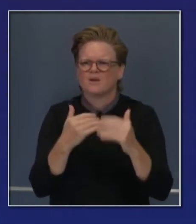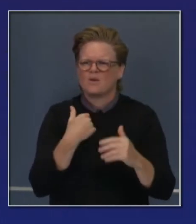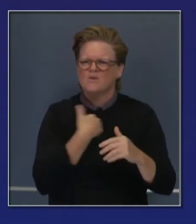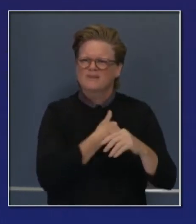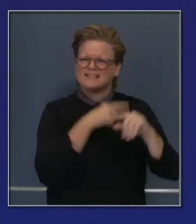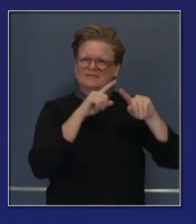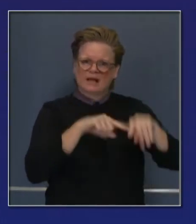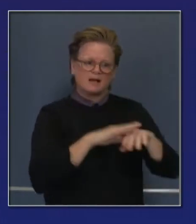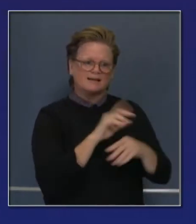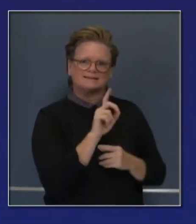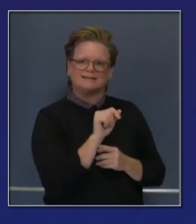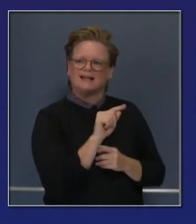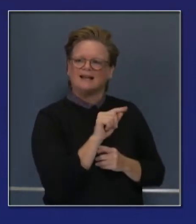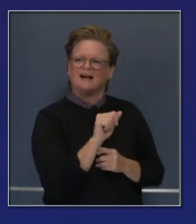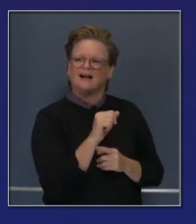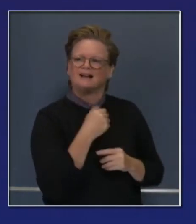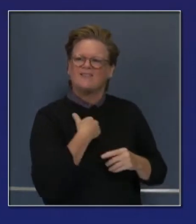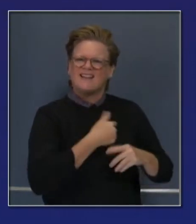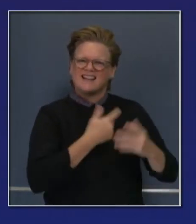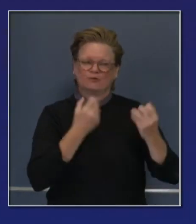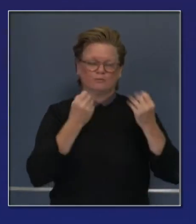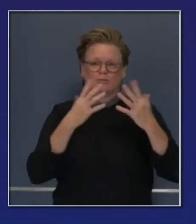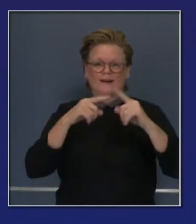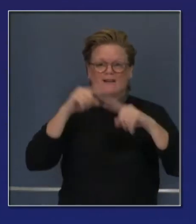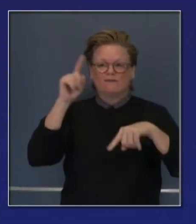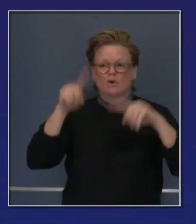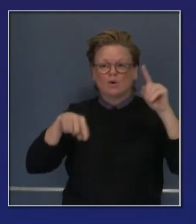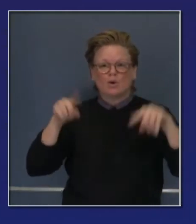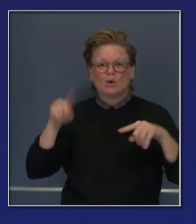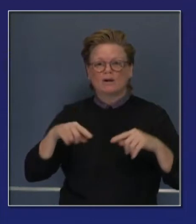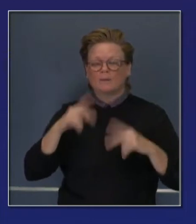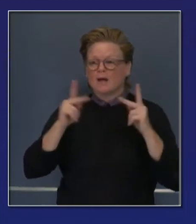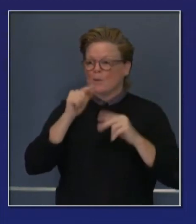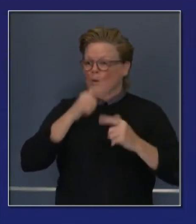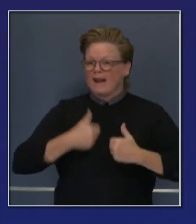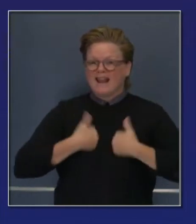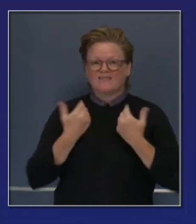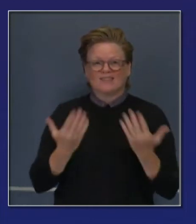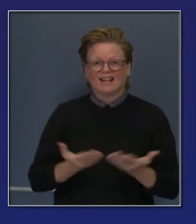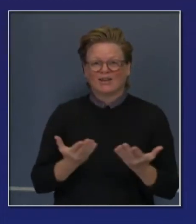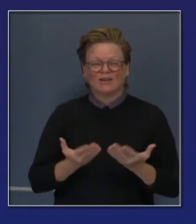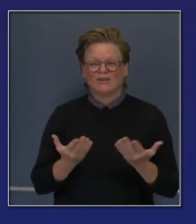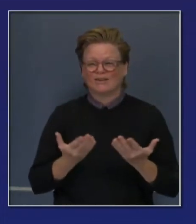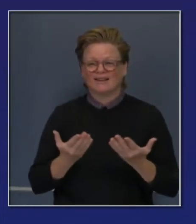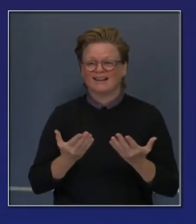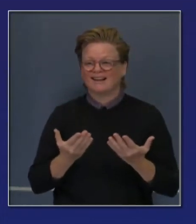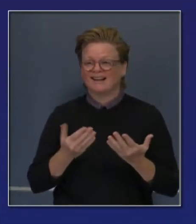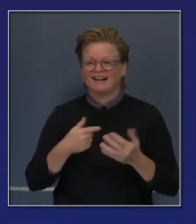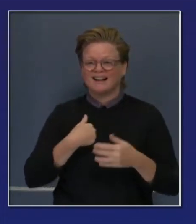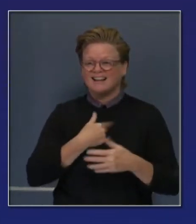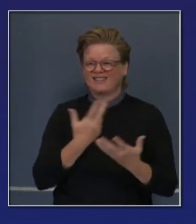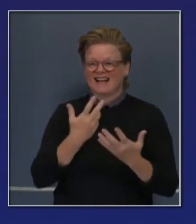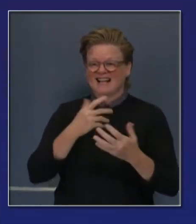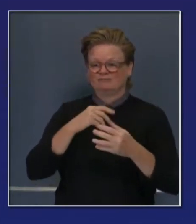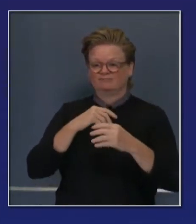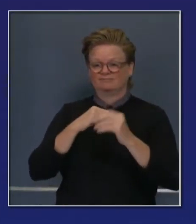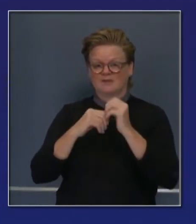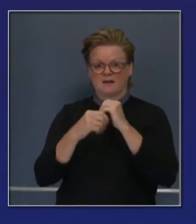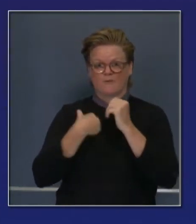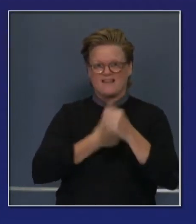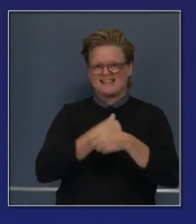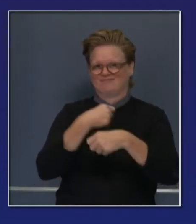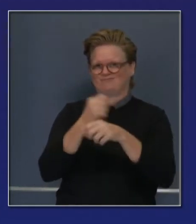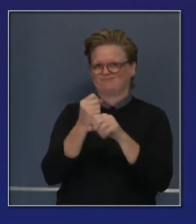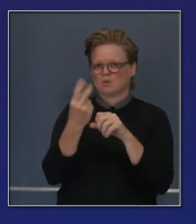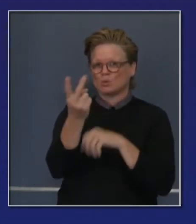so I wanted to provide 2 ads that we put together, 2 PSAs that we put together that are